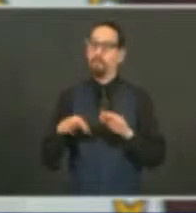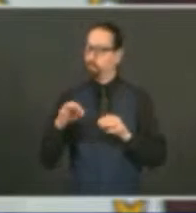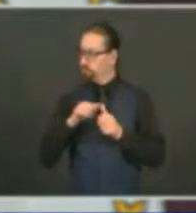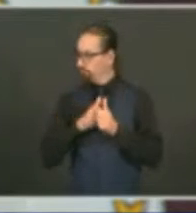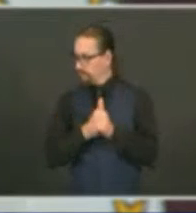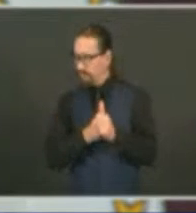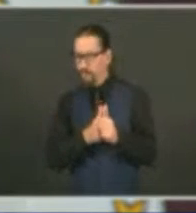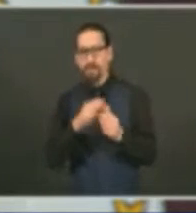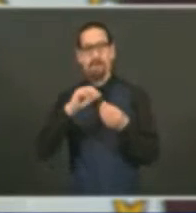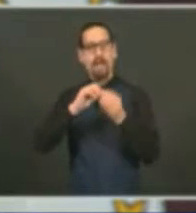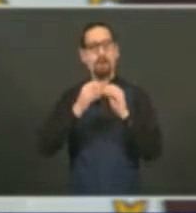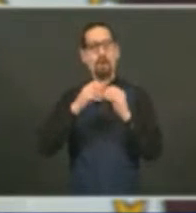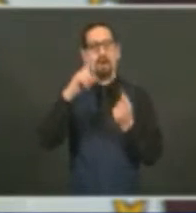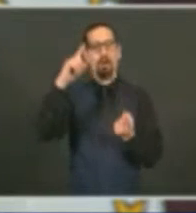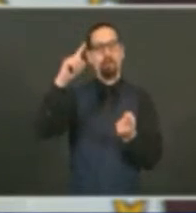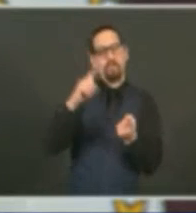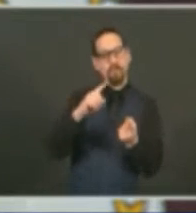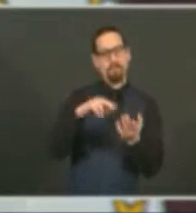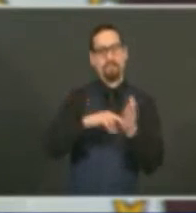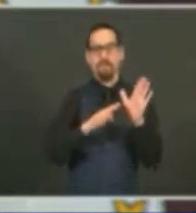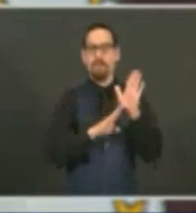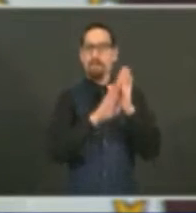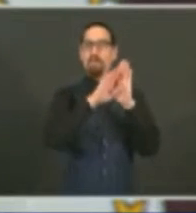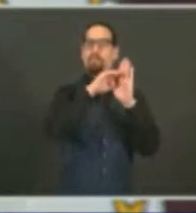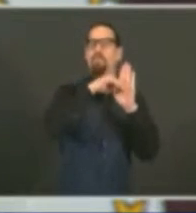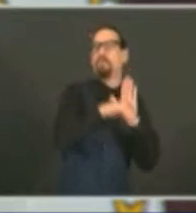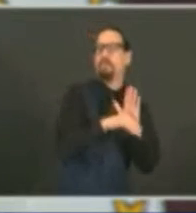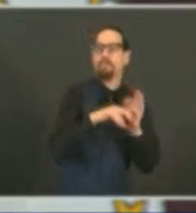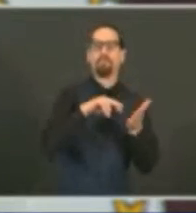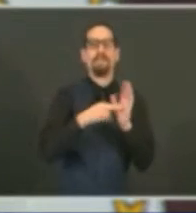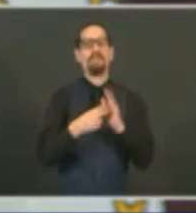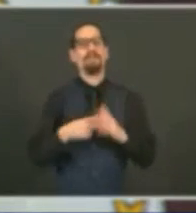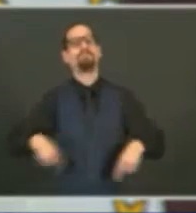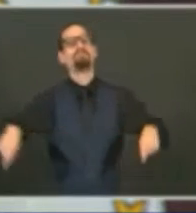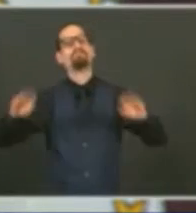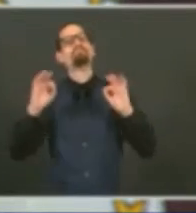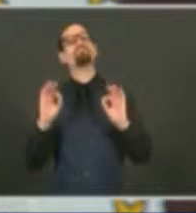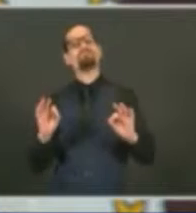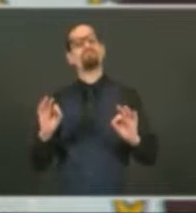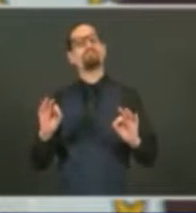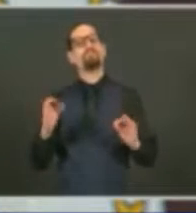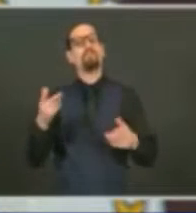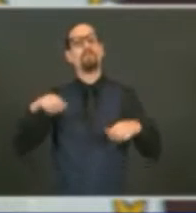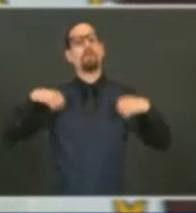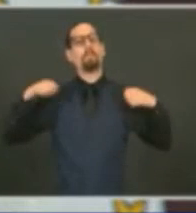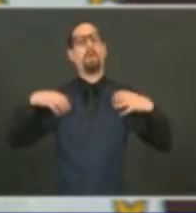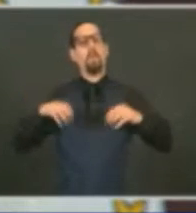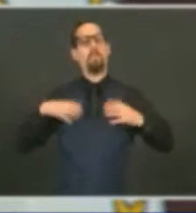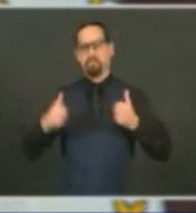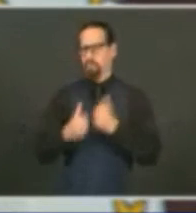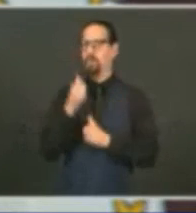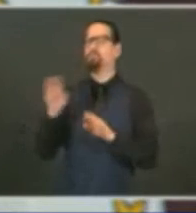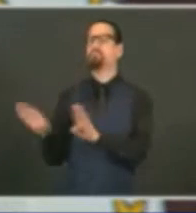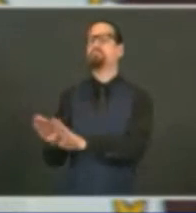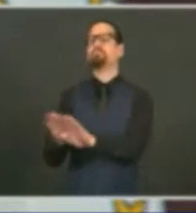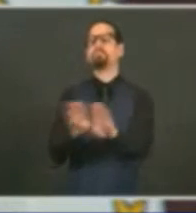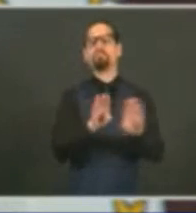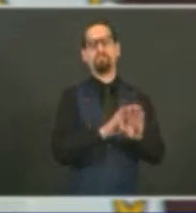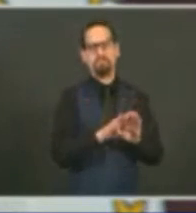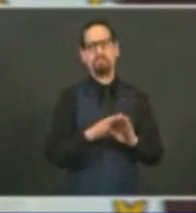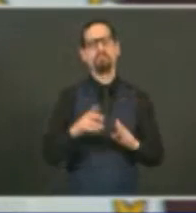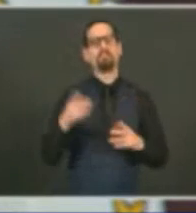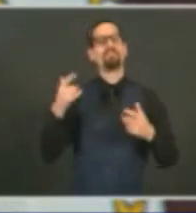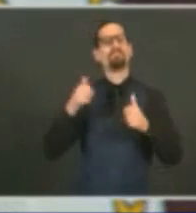most gym owners are just doing the right thing and closing. So if everyone does that, then it will only last 2 weeks. If